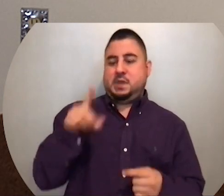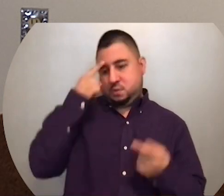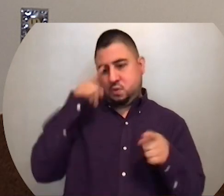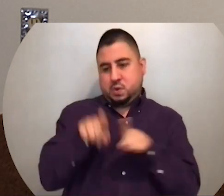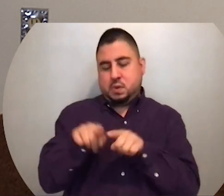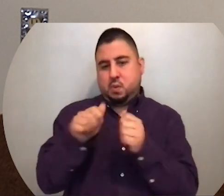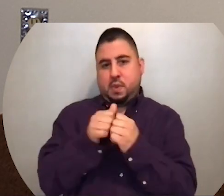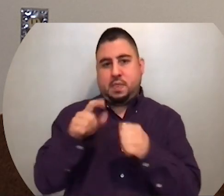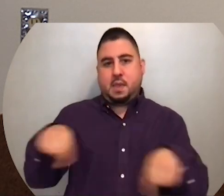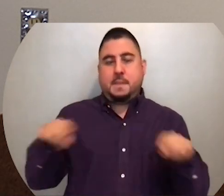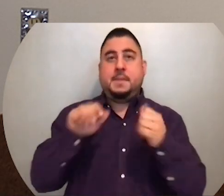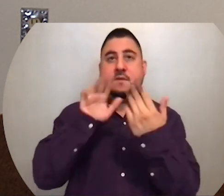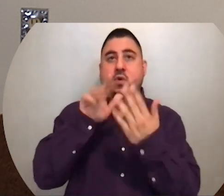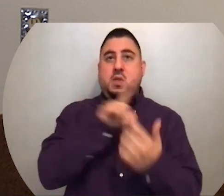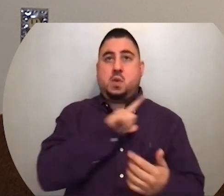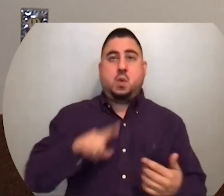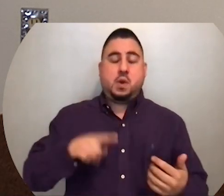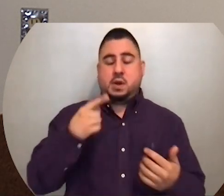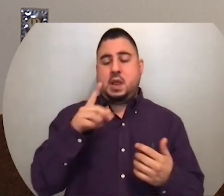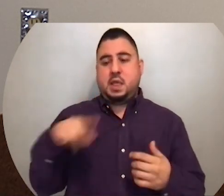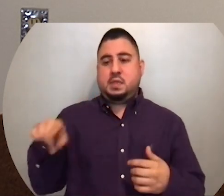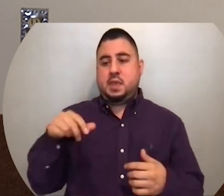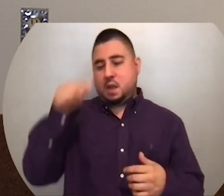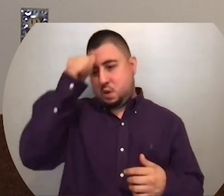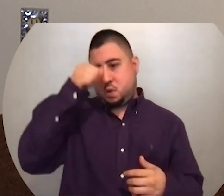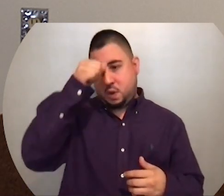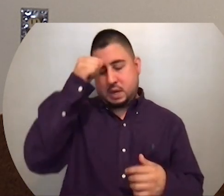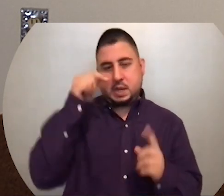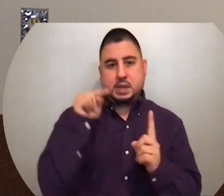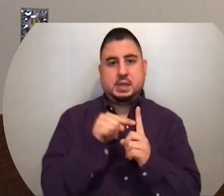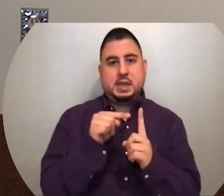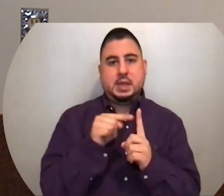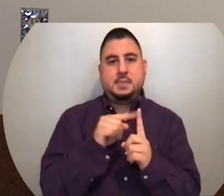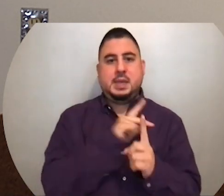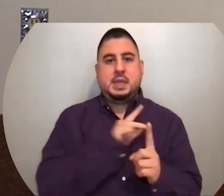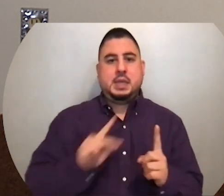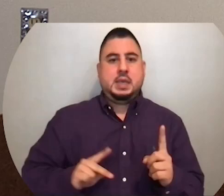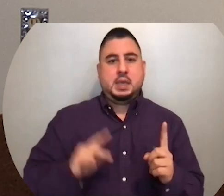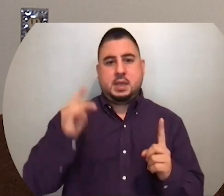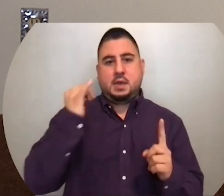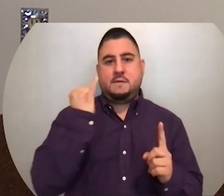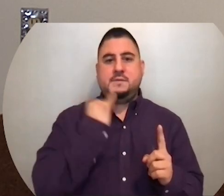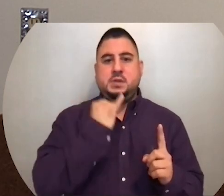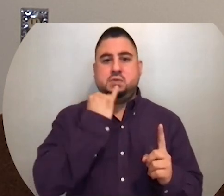there before the Lord, and they anointed him king of Israel."